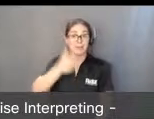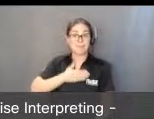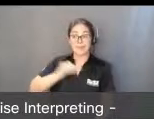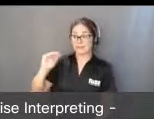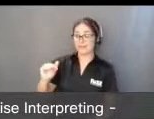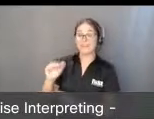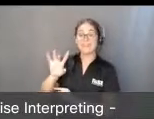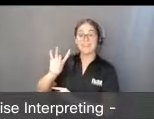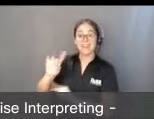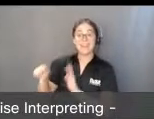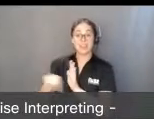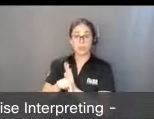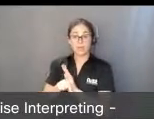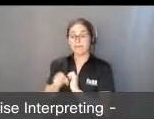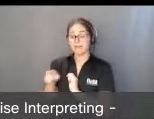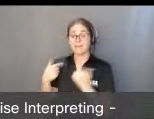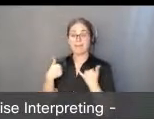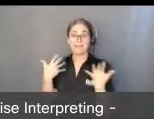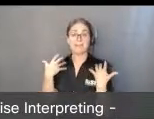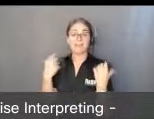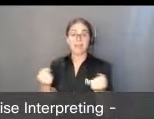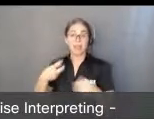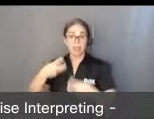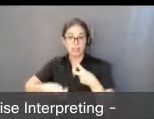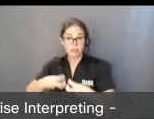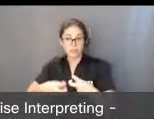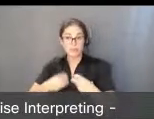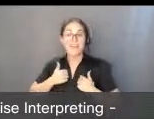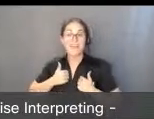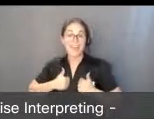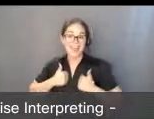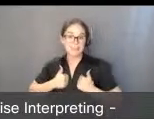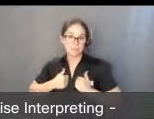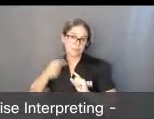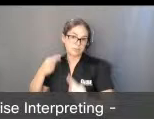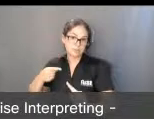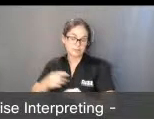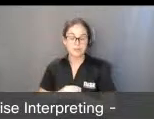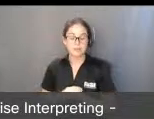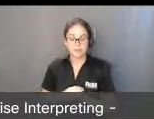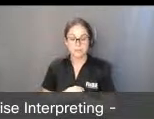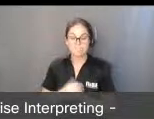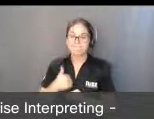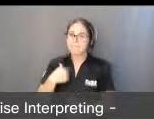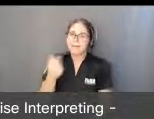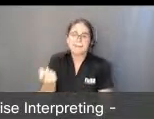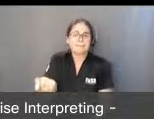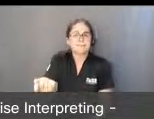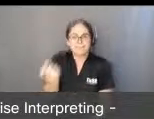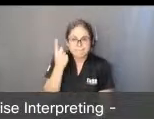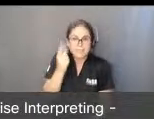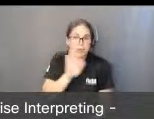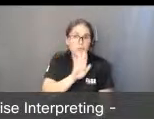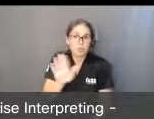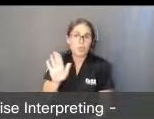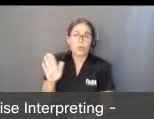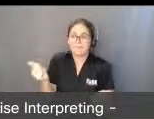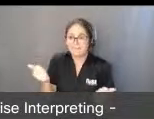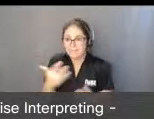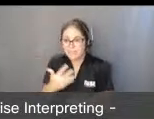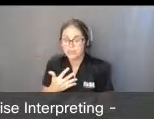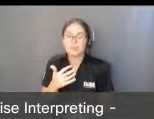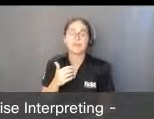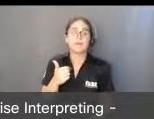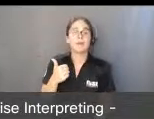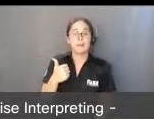who suffers from health issues, specifically asthma, I understand the fear that's out there, and I understand